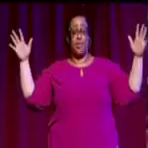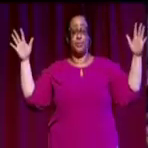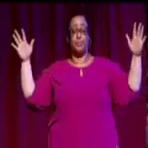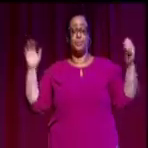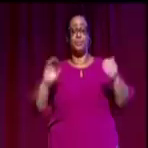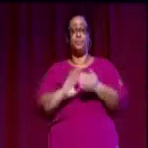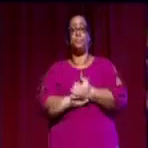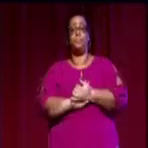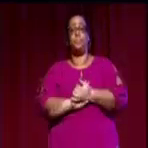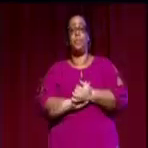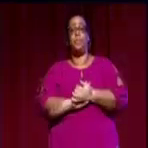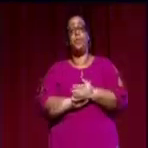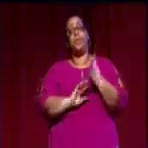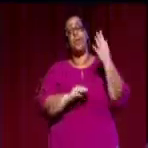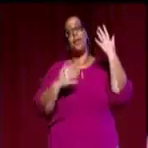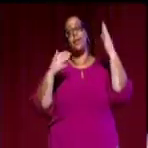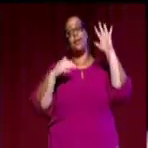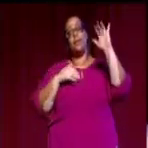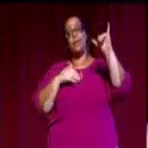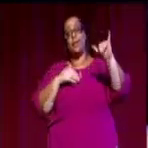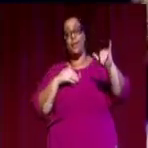hands together.